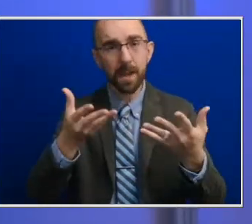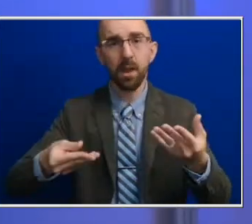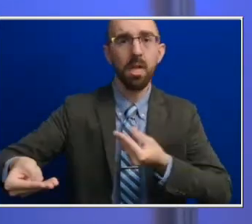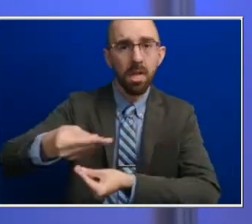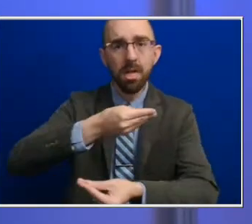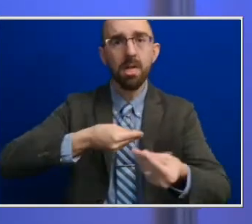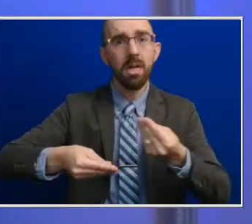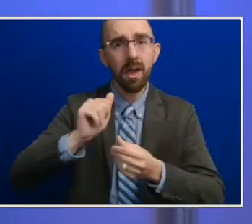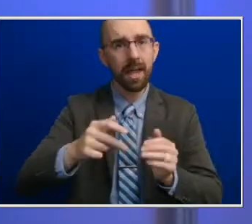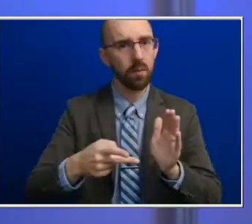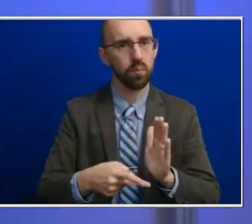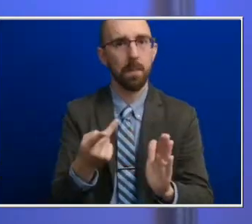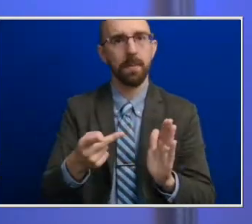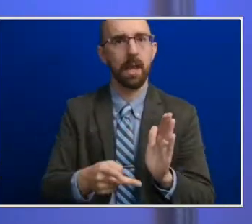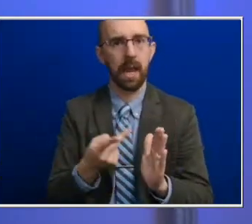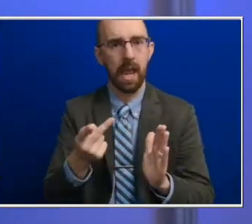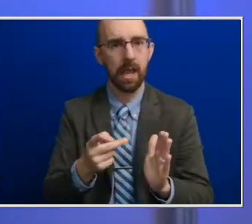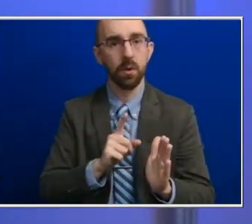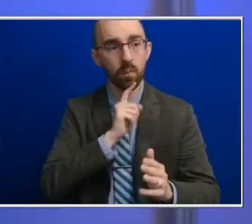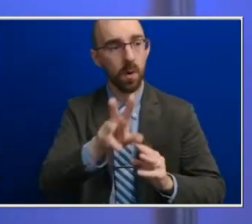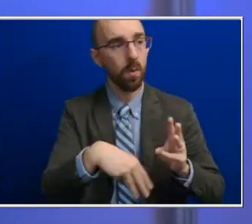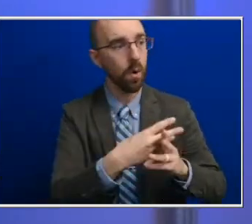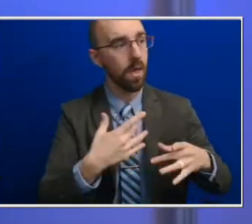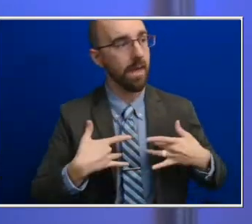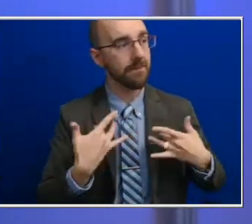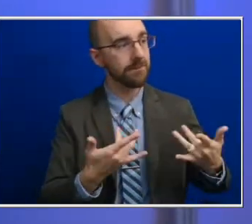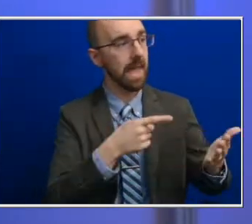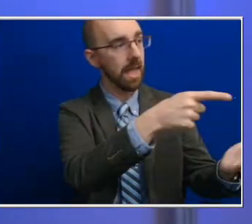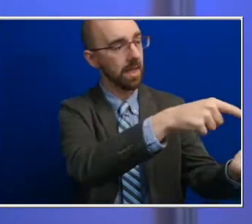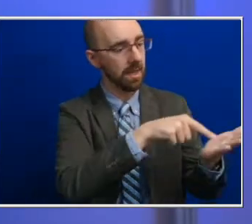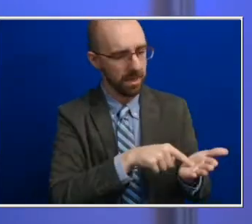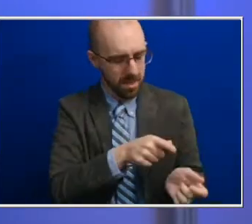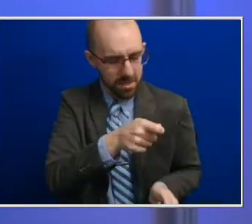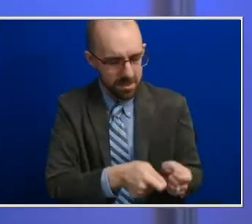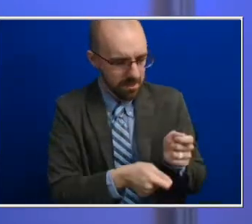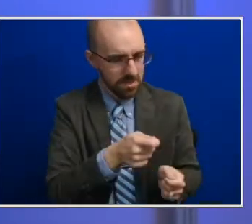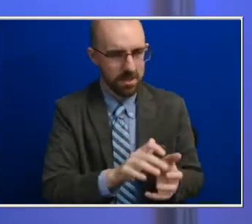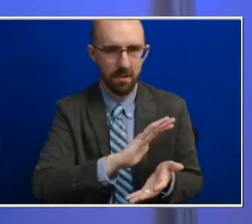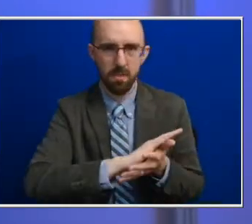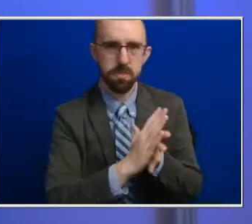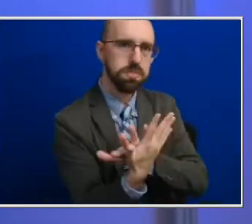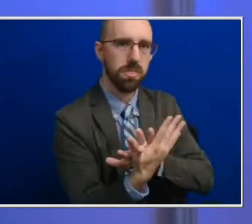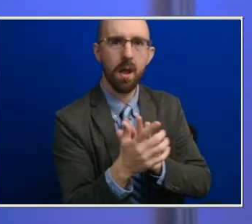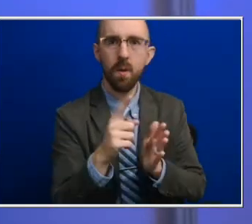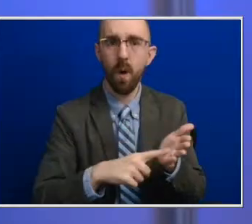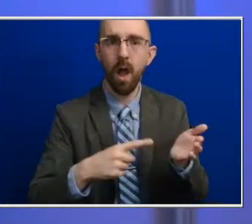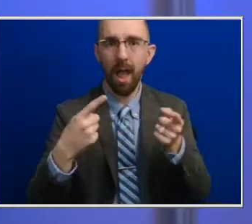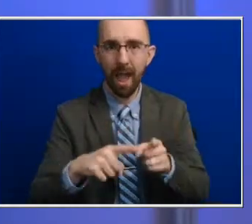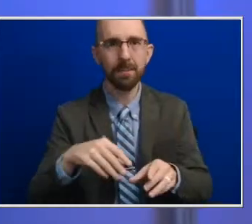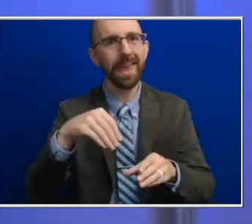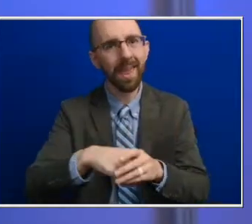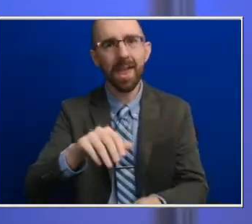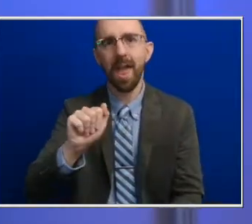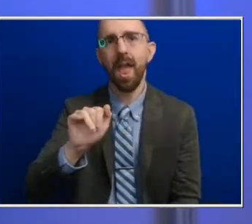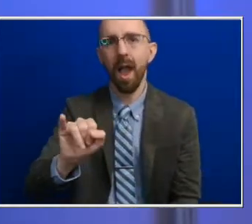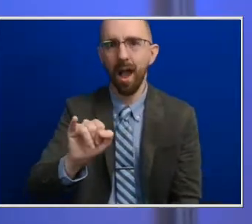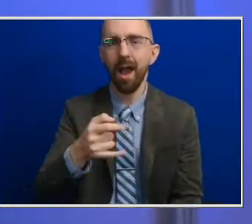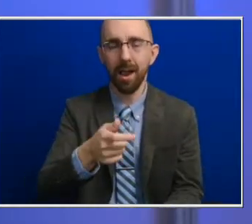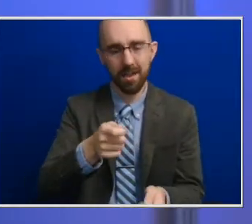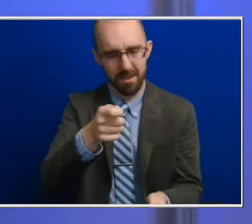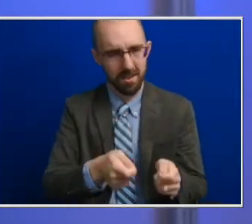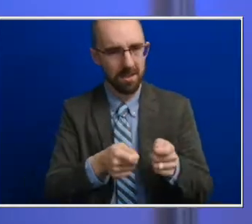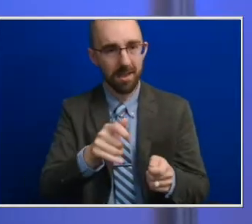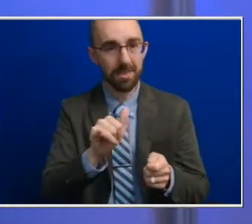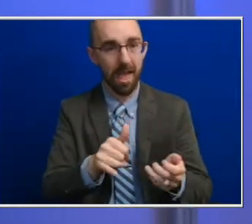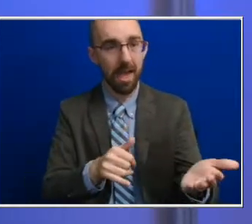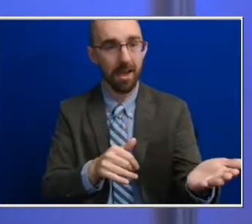replicate real world events and manipulate and distort what actually happened via AI. So I've had a patient that came in. It's like, did you